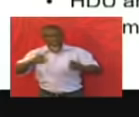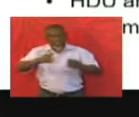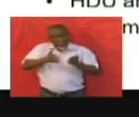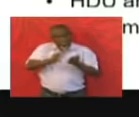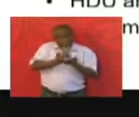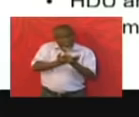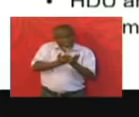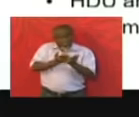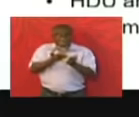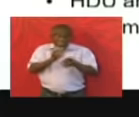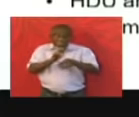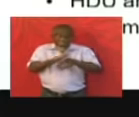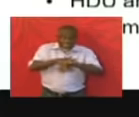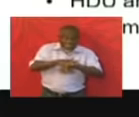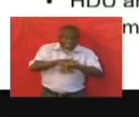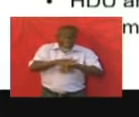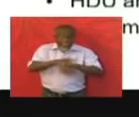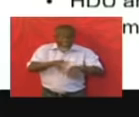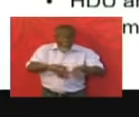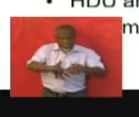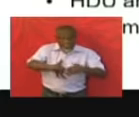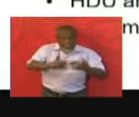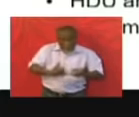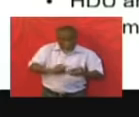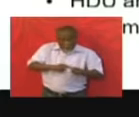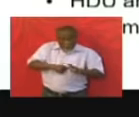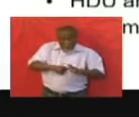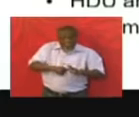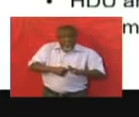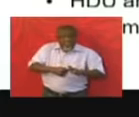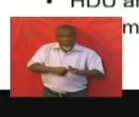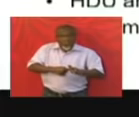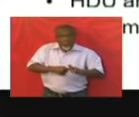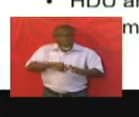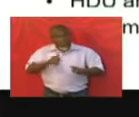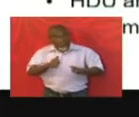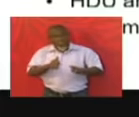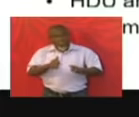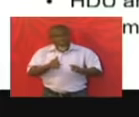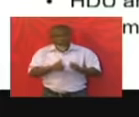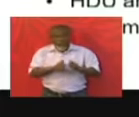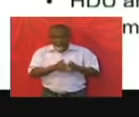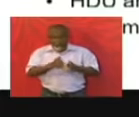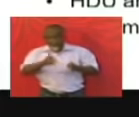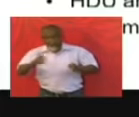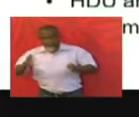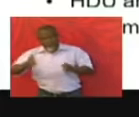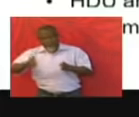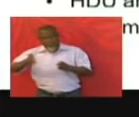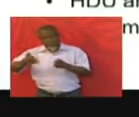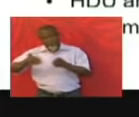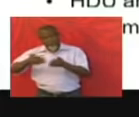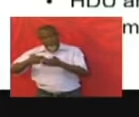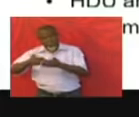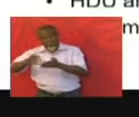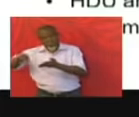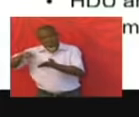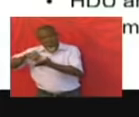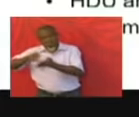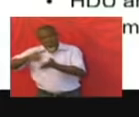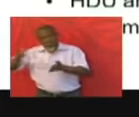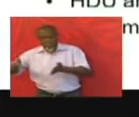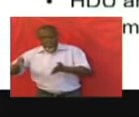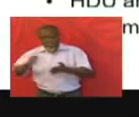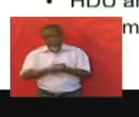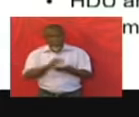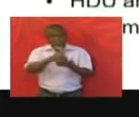so not all would have delivered. Some of our patients ended up in the high dependency unit and the intensive care unit, and